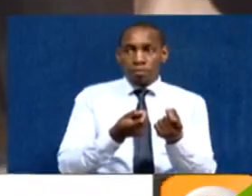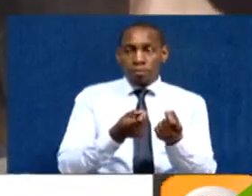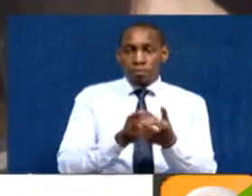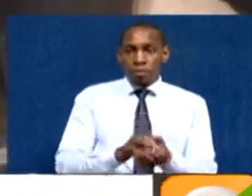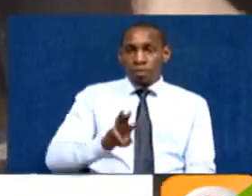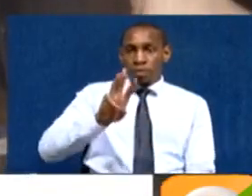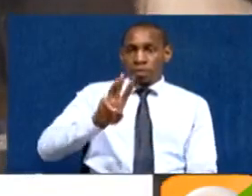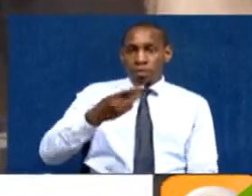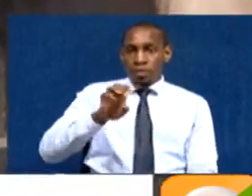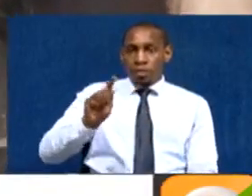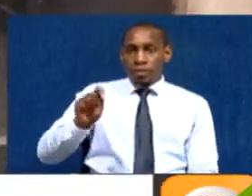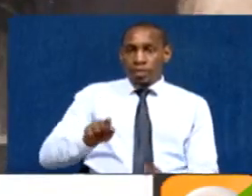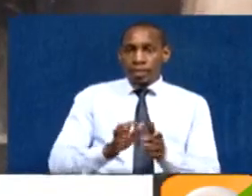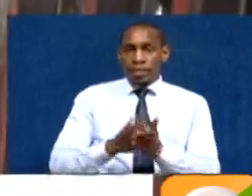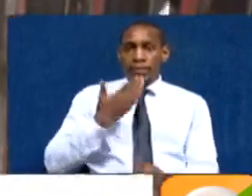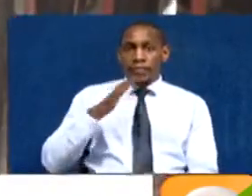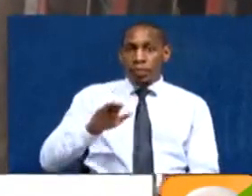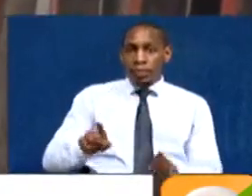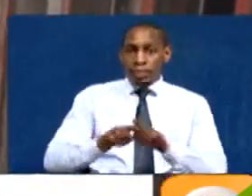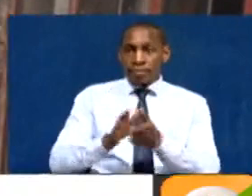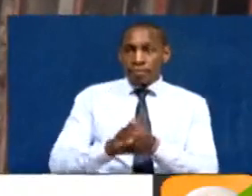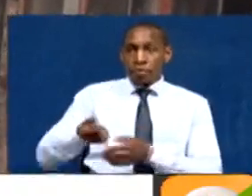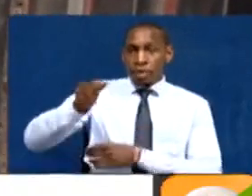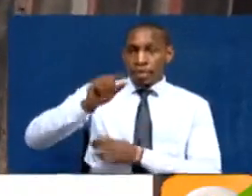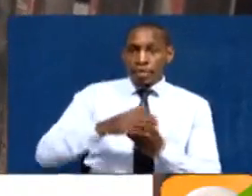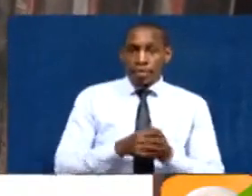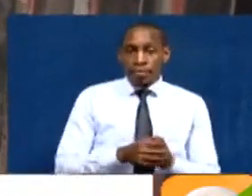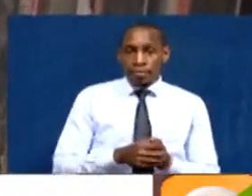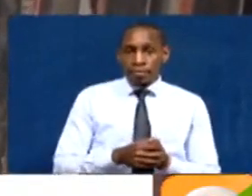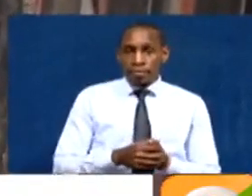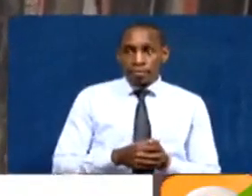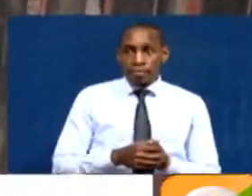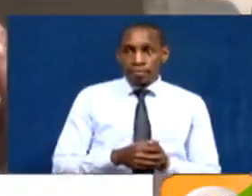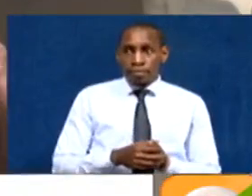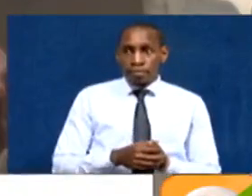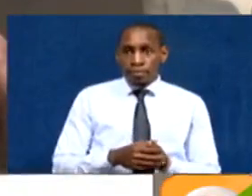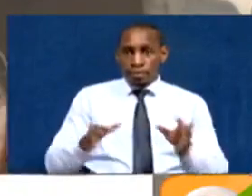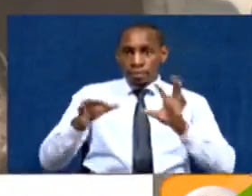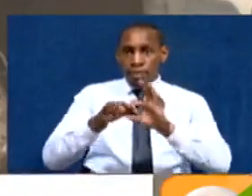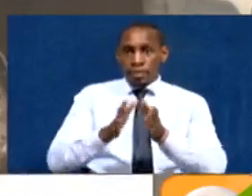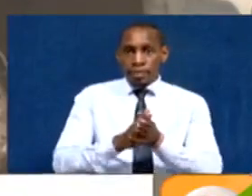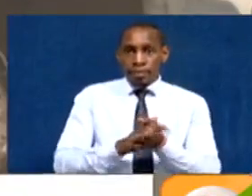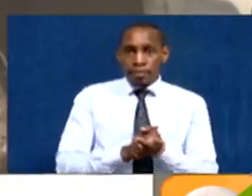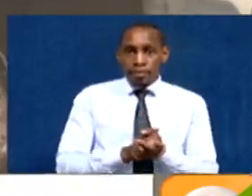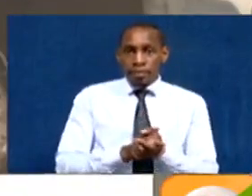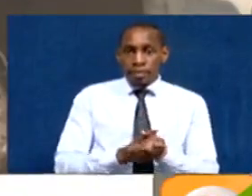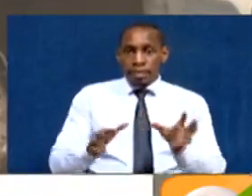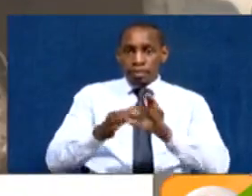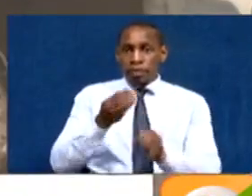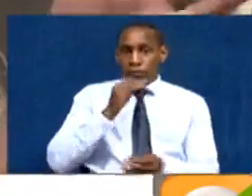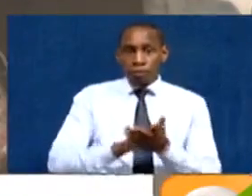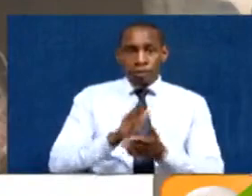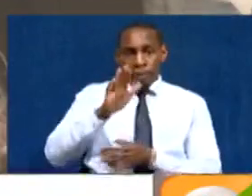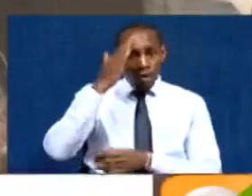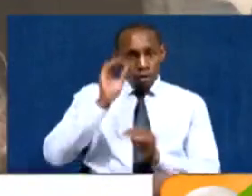a bit of wheat, and also salt. And we also have to put toxic binder. It binds whatever the toxic that is in the food, because you don't